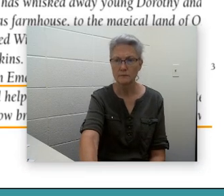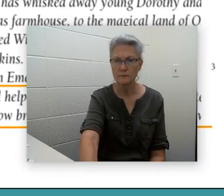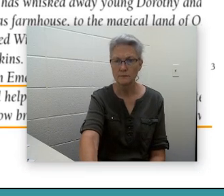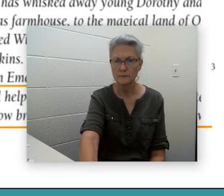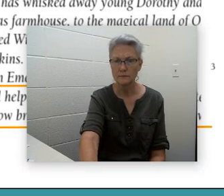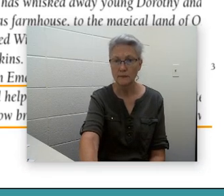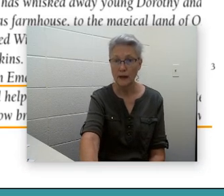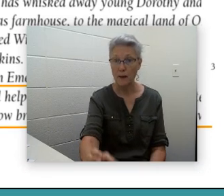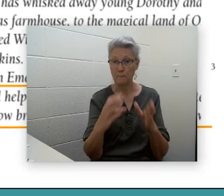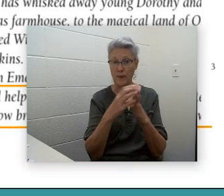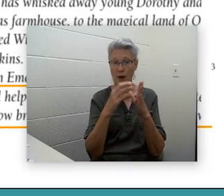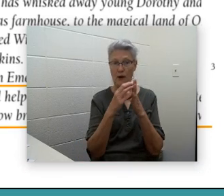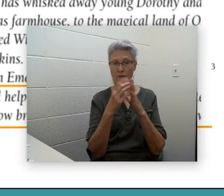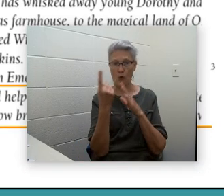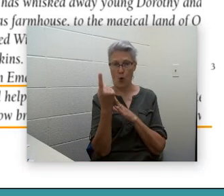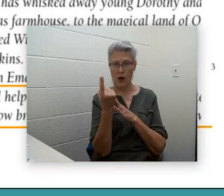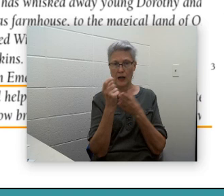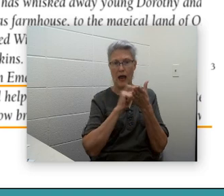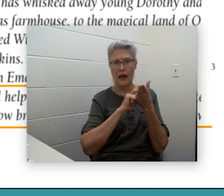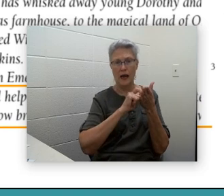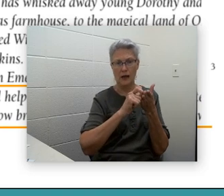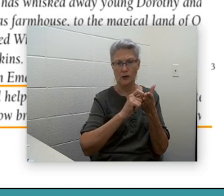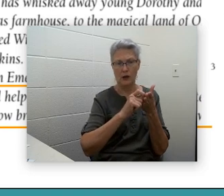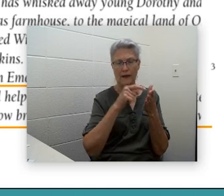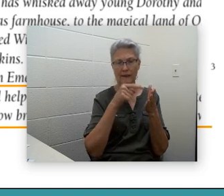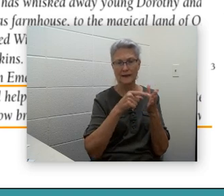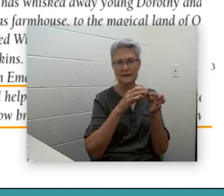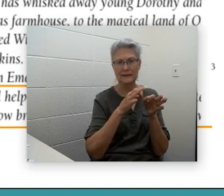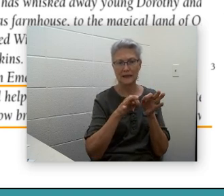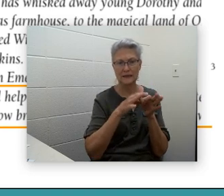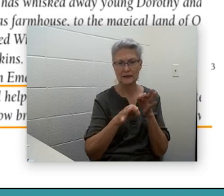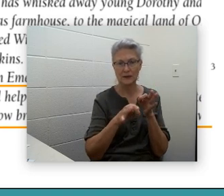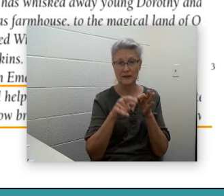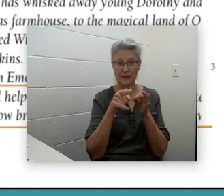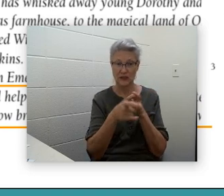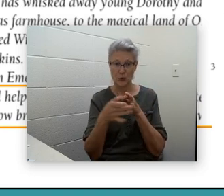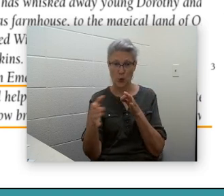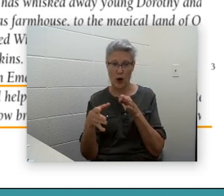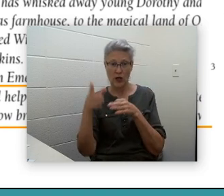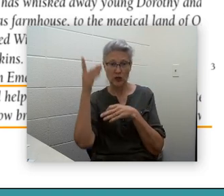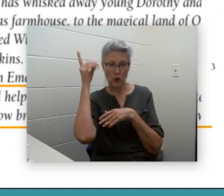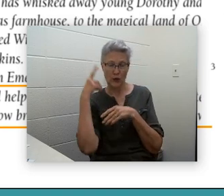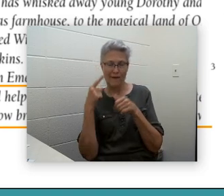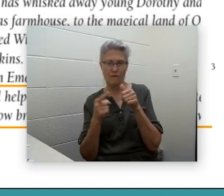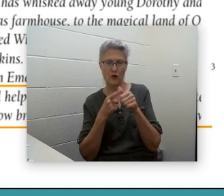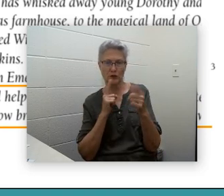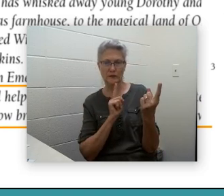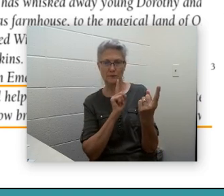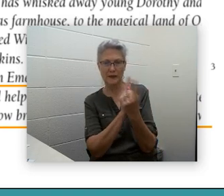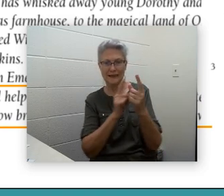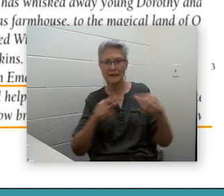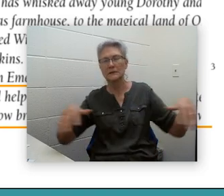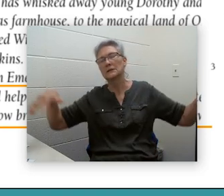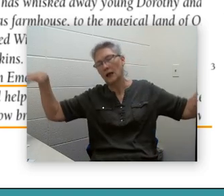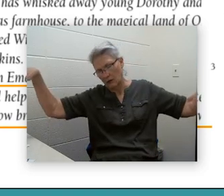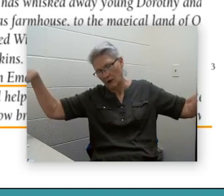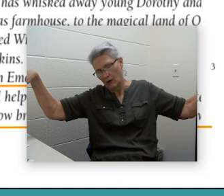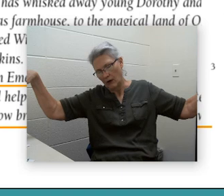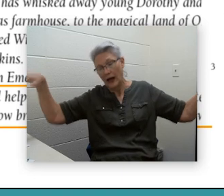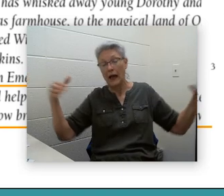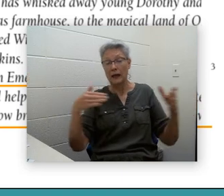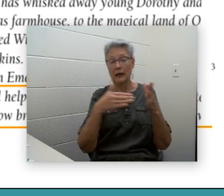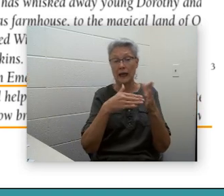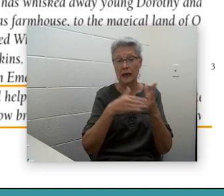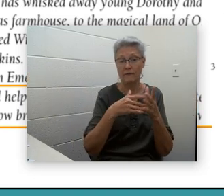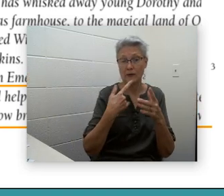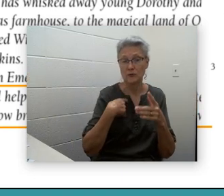In paragraph 1, I underlined this sentence because this is where Dorothy first meets the Scarecrow. And again, if